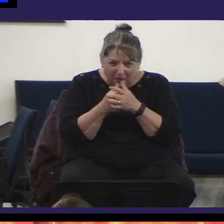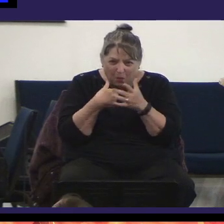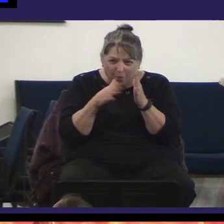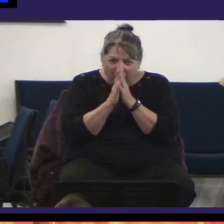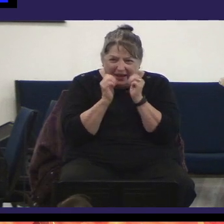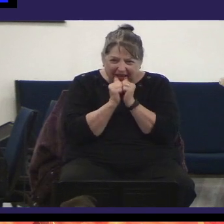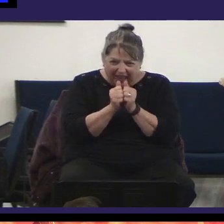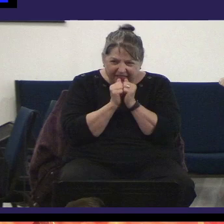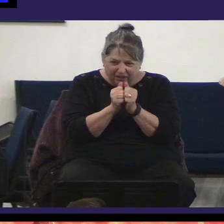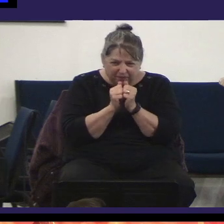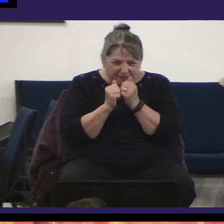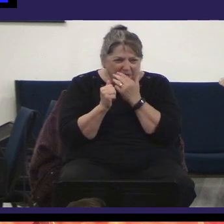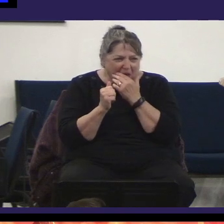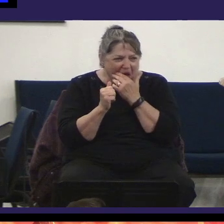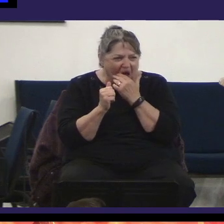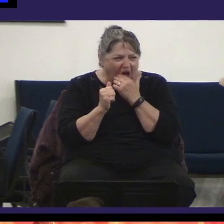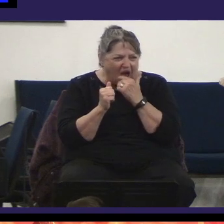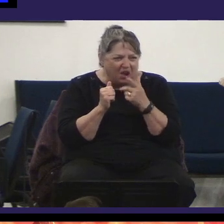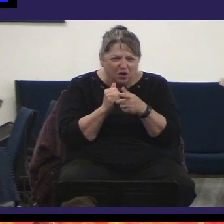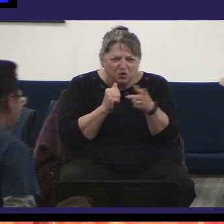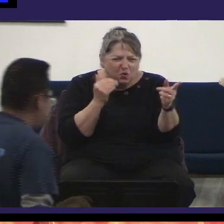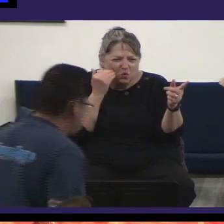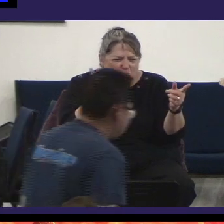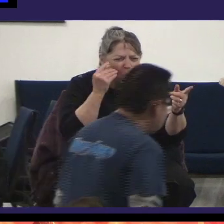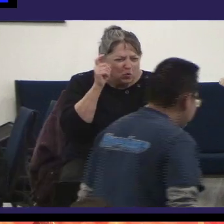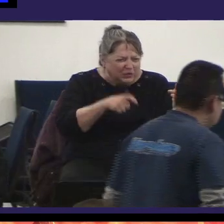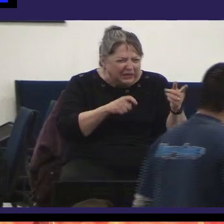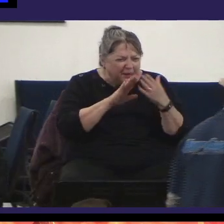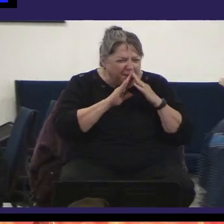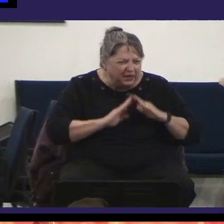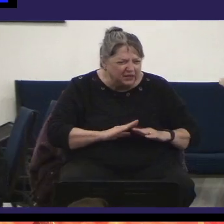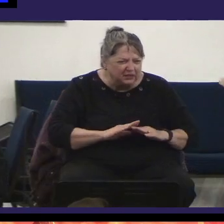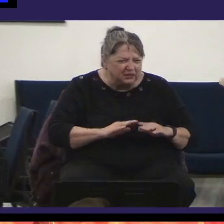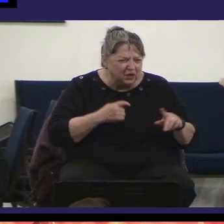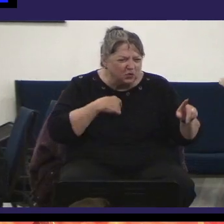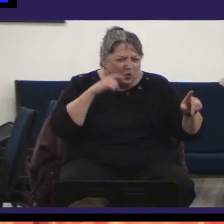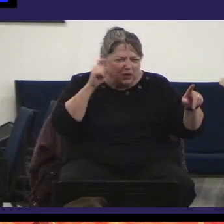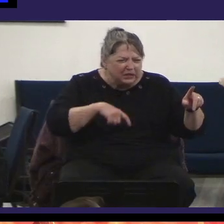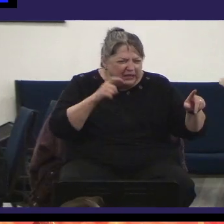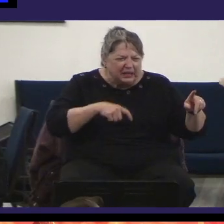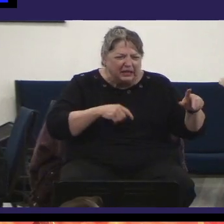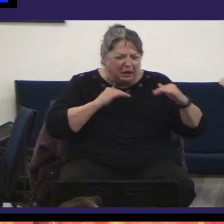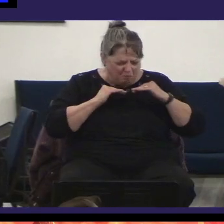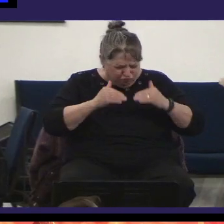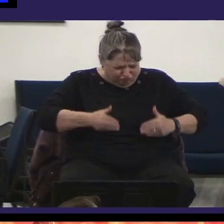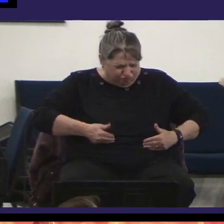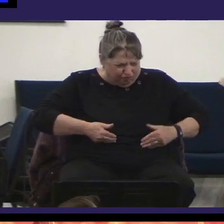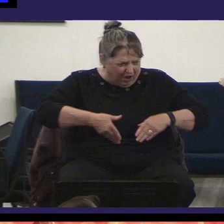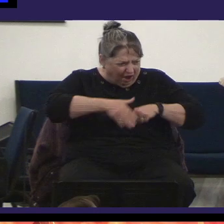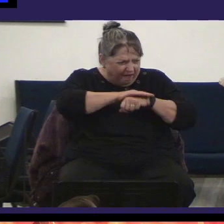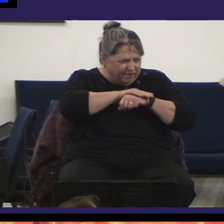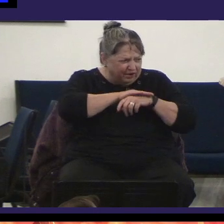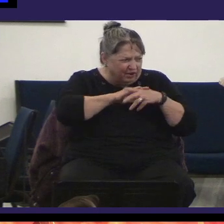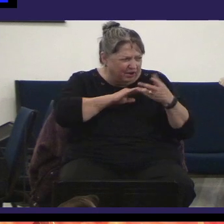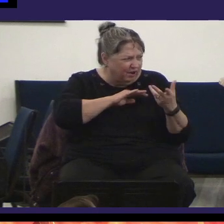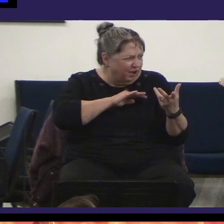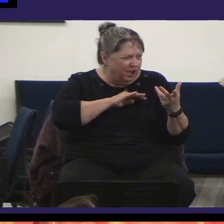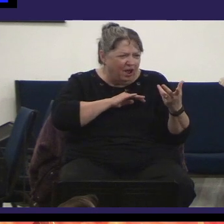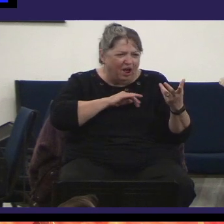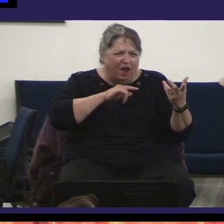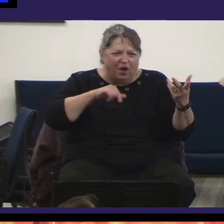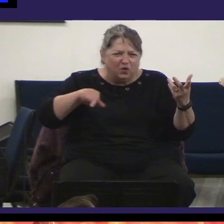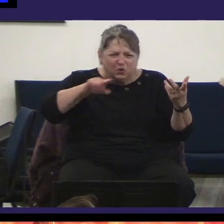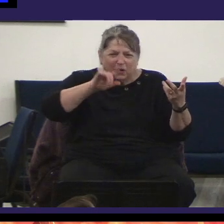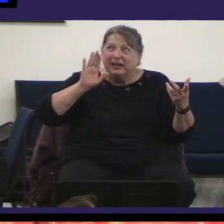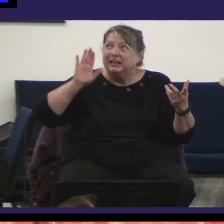together. But if you know you need peace, you know you need the breastplate to cover you and remind you that you're a child of God, you belong